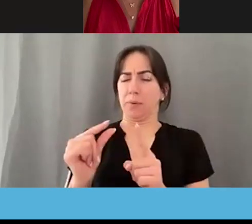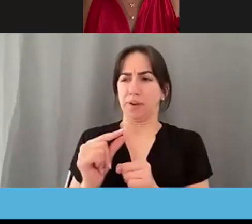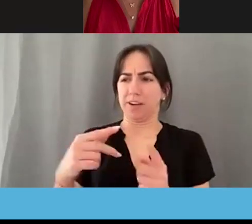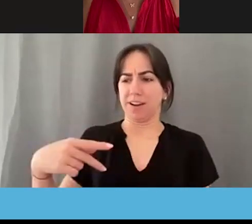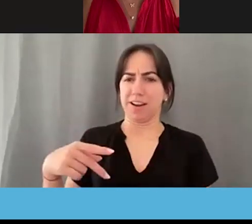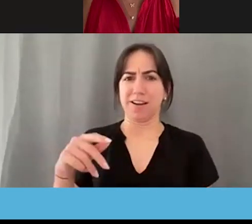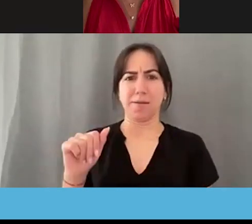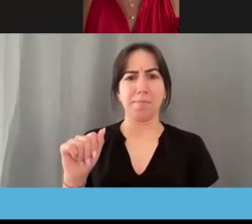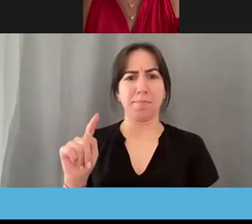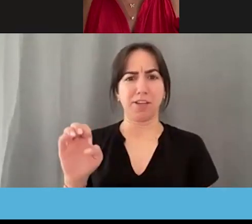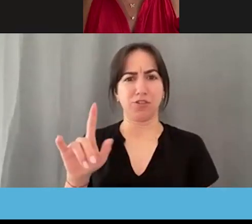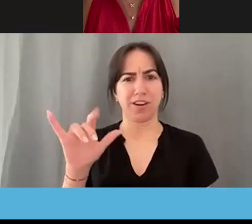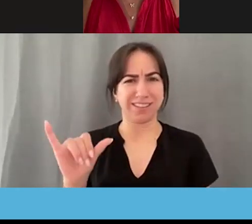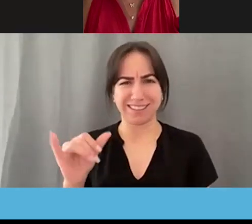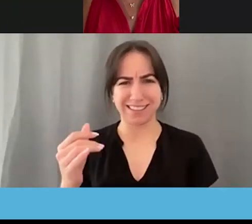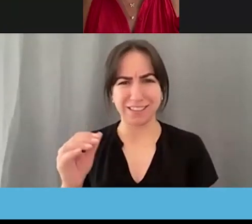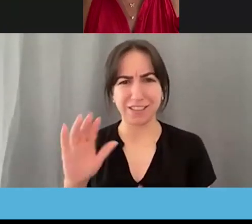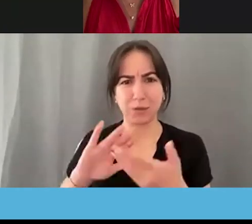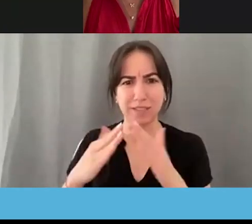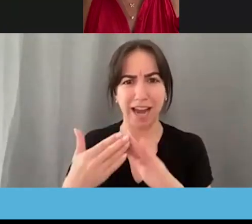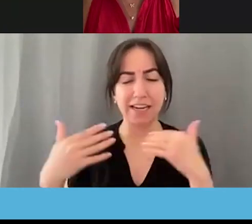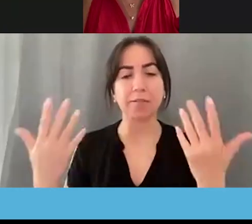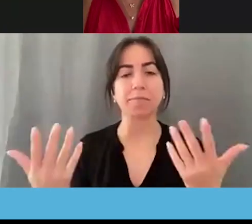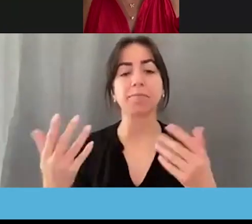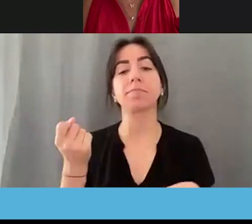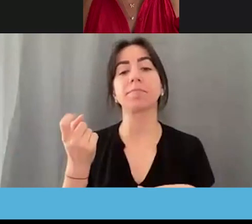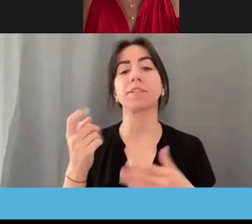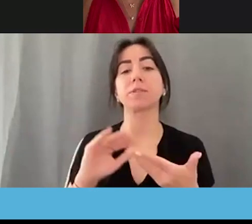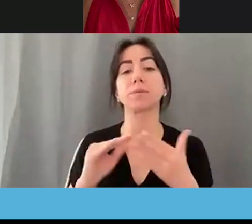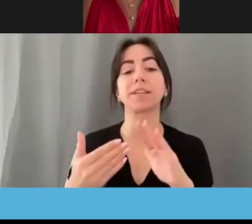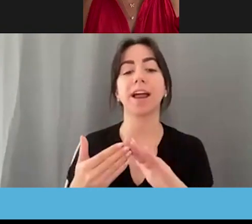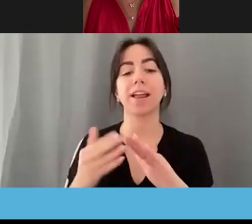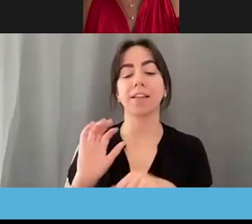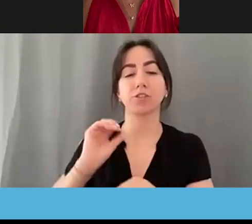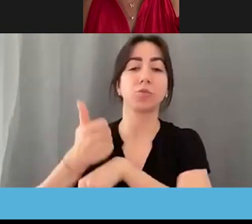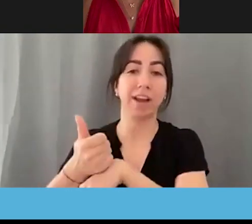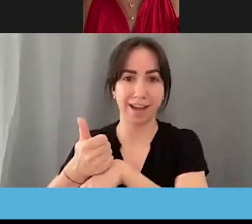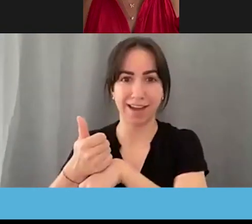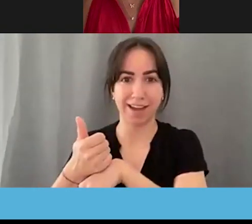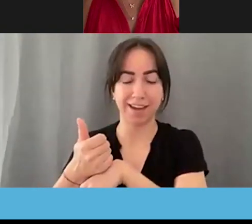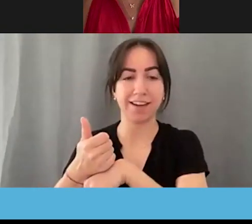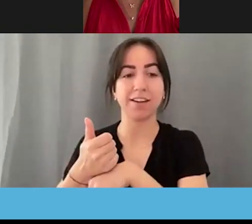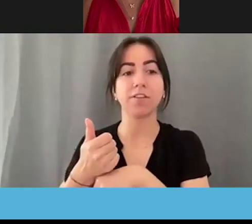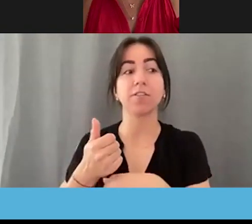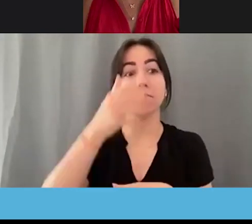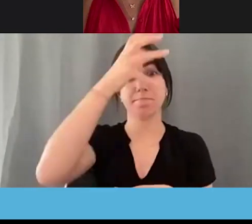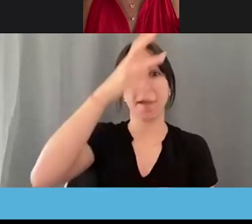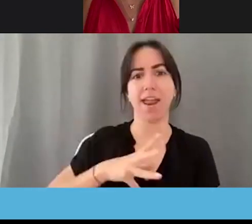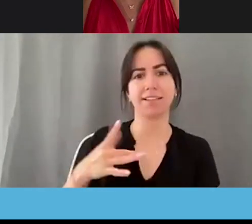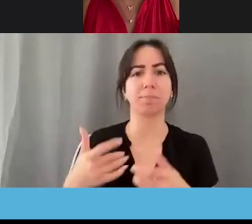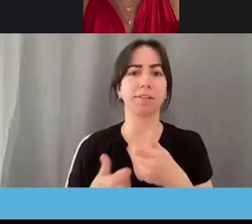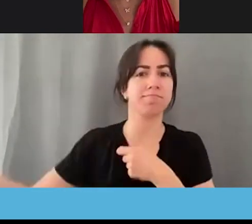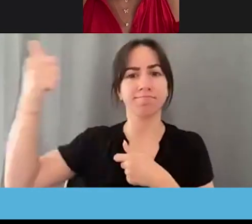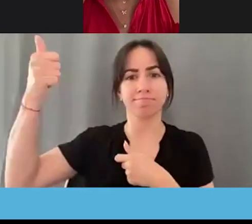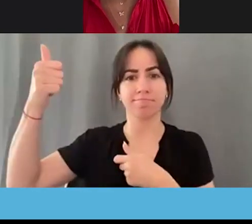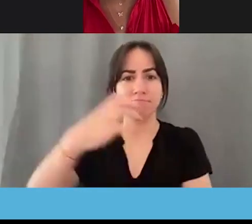patriarchal society? It's simply a society that has been created to put men in power. So in